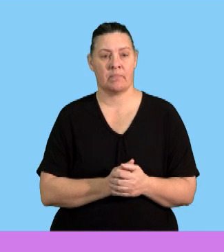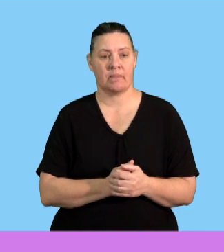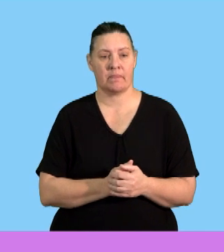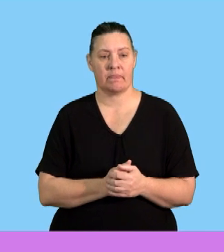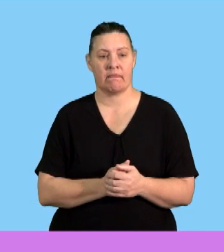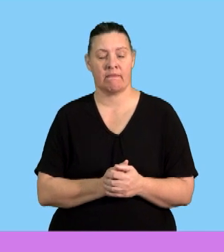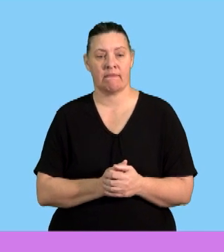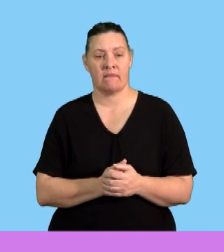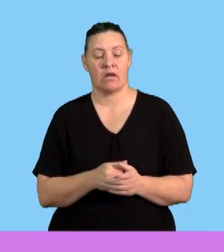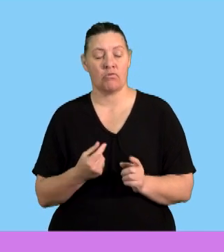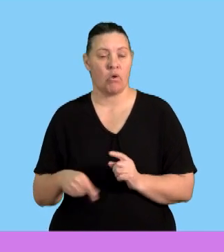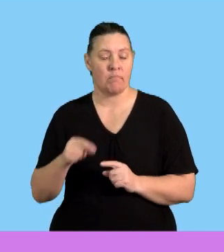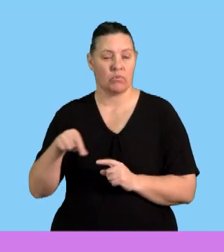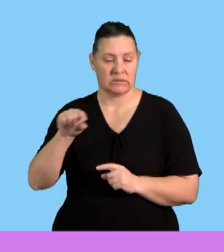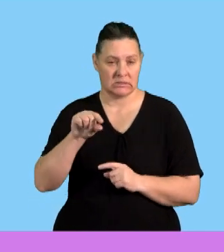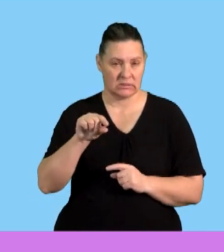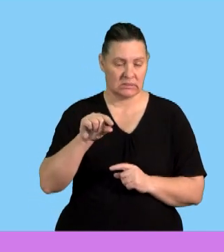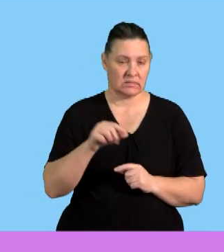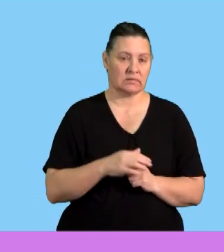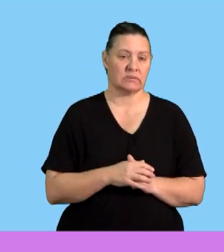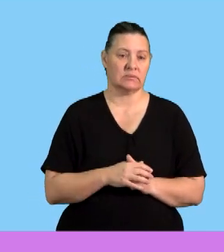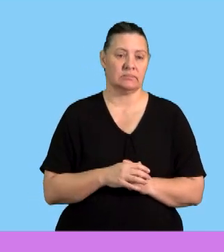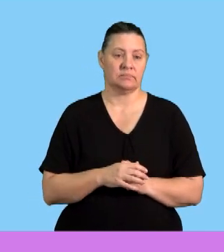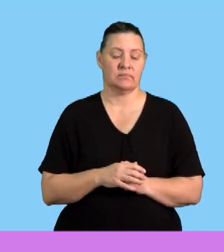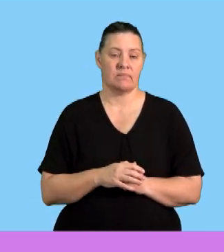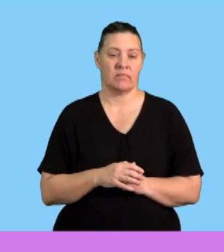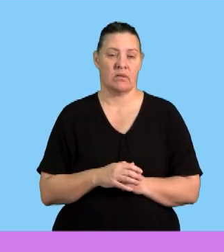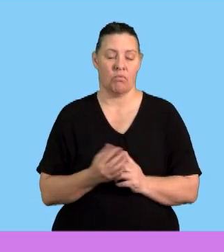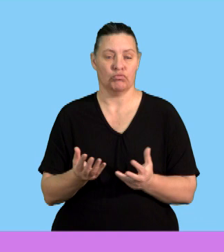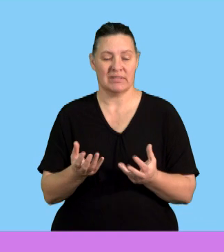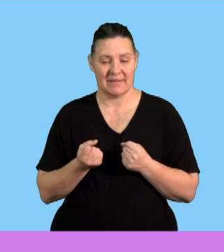guys, compound interest